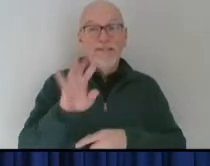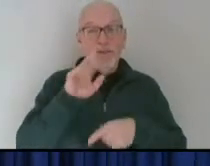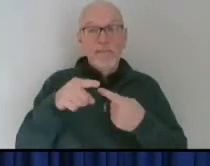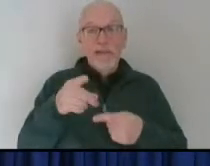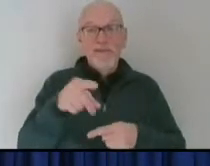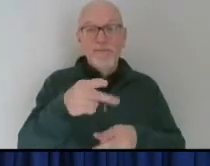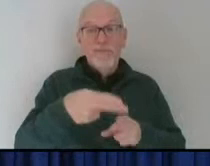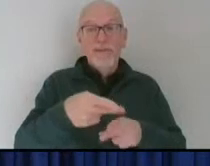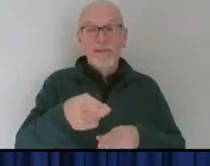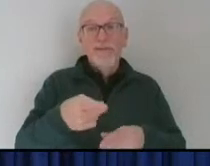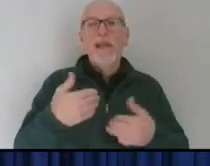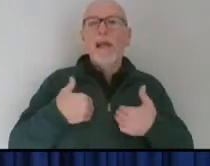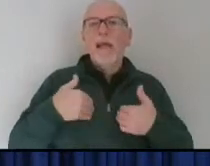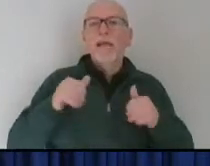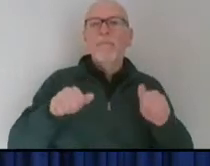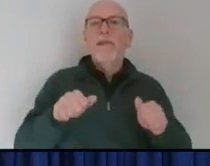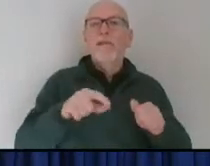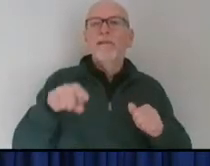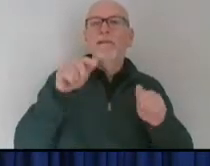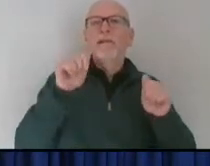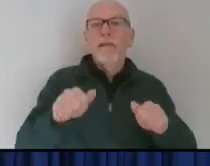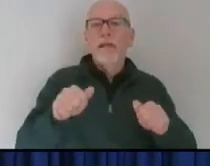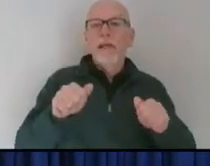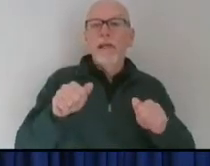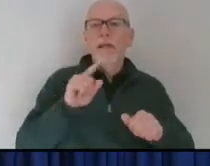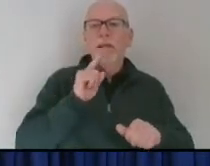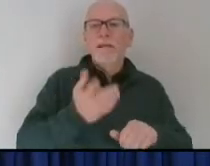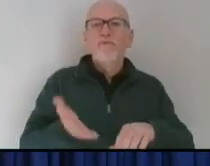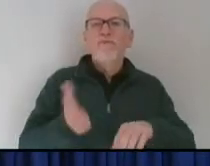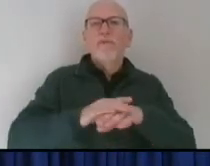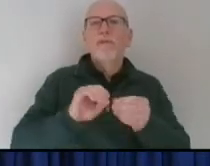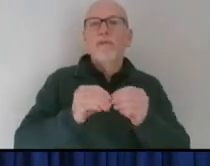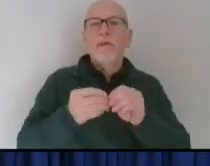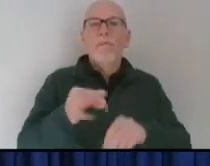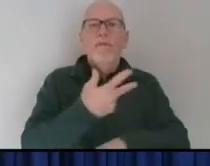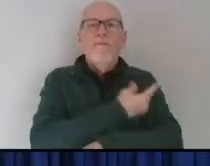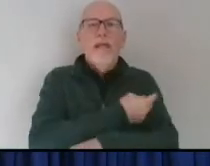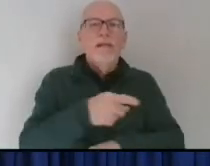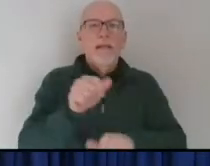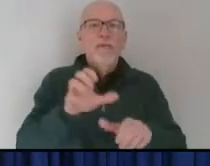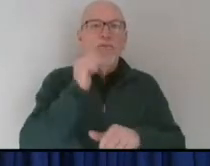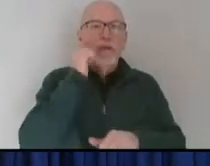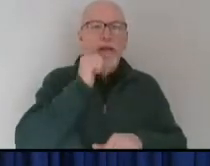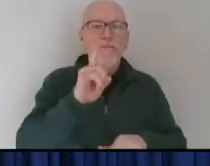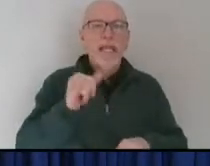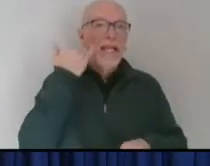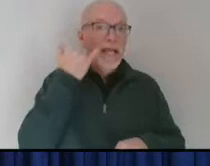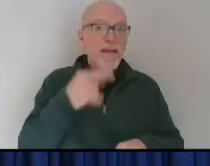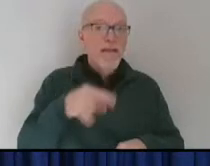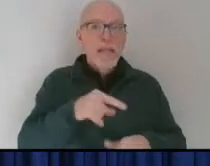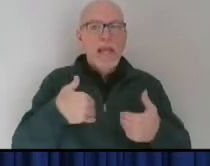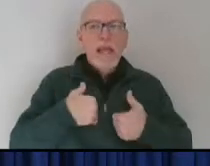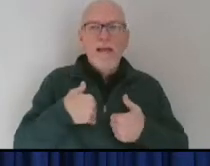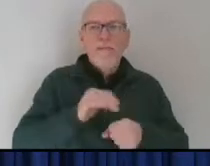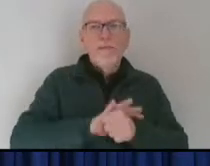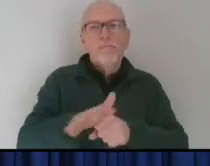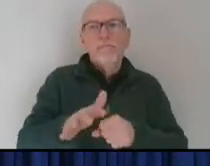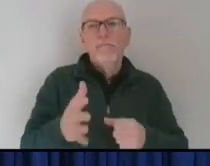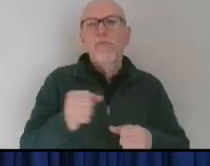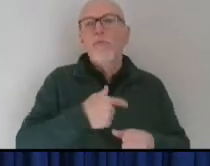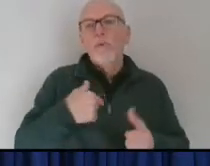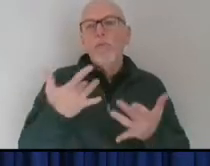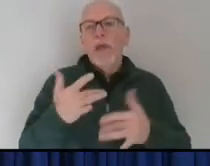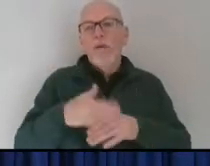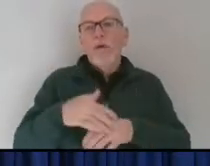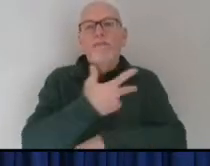to has the ability to dramatically increase the number of vaccines that they could do each day if they just had the supply. So we're just waiting on the